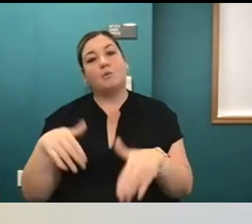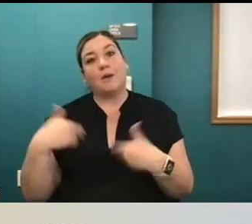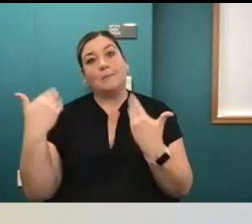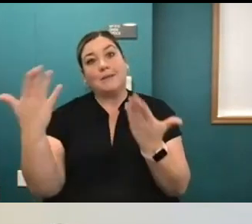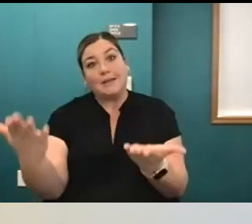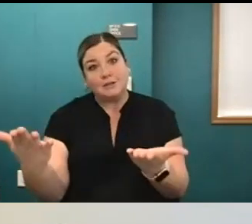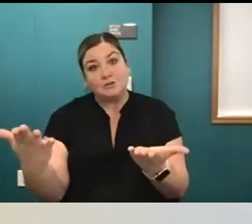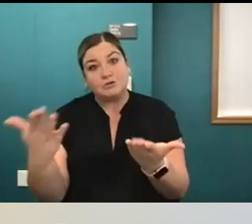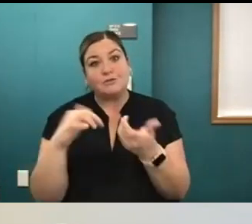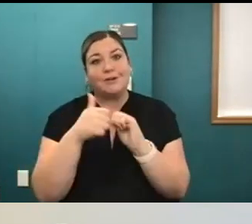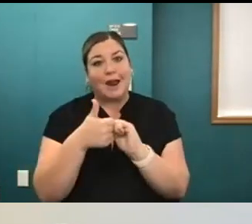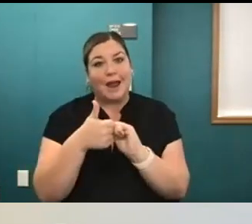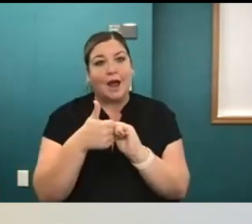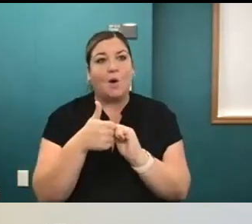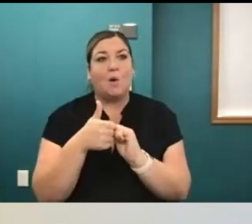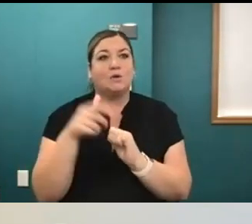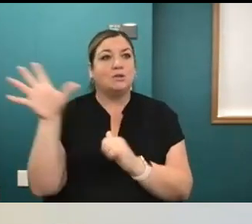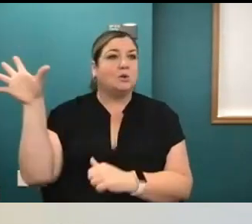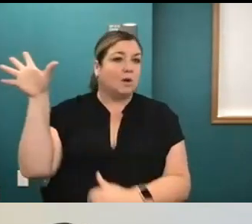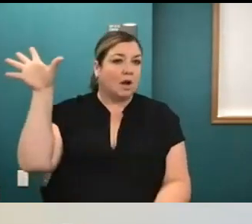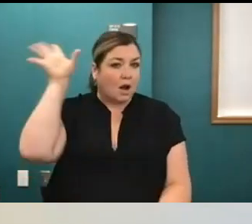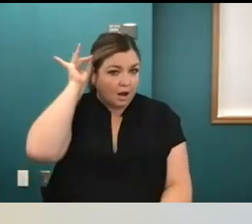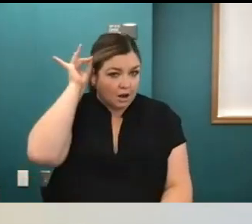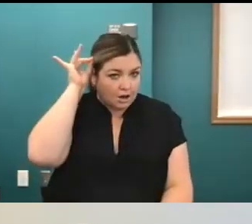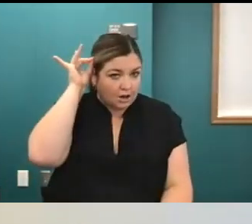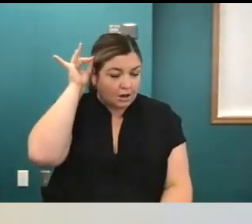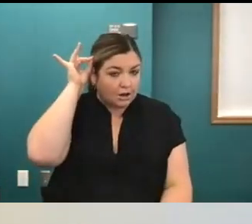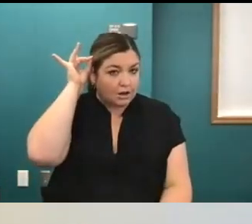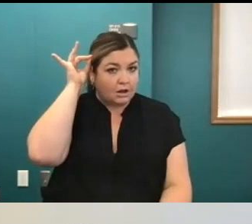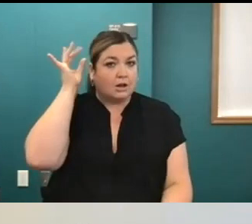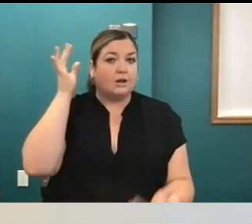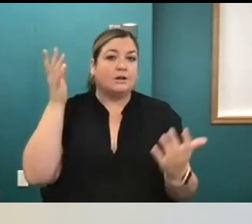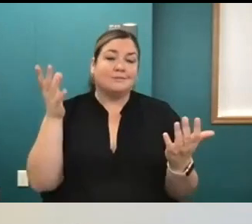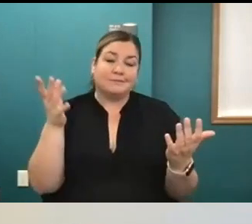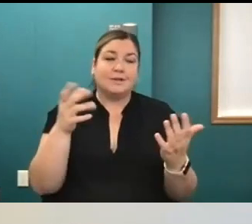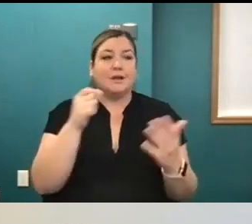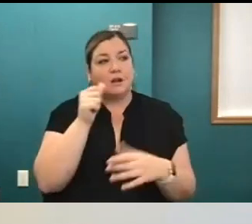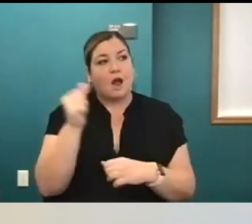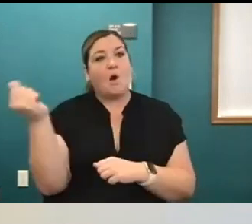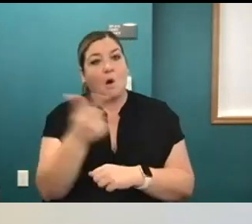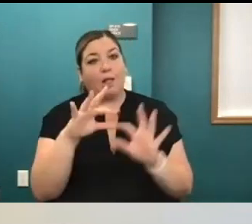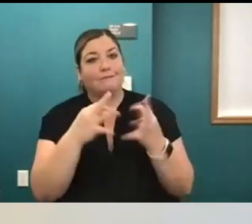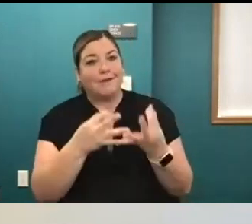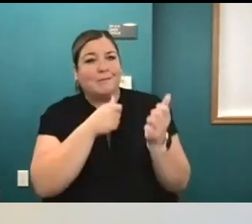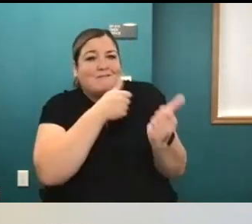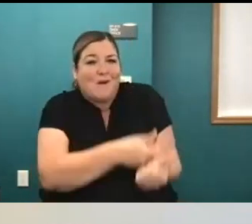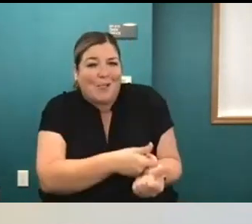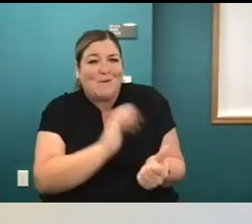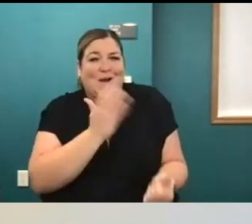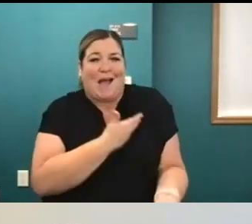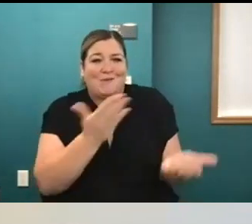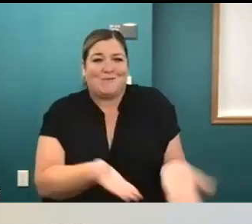how to actually apply the adhesive. And unfortunately, not all families follow that recommendation.